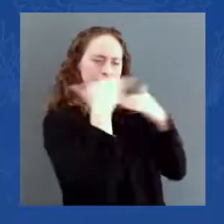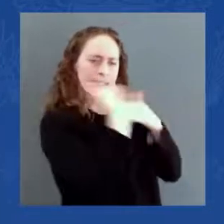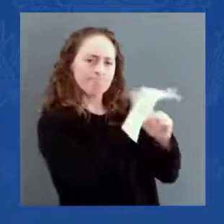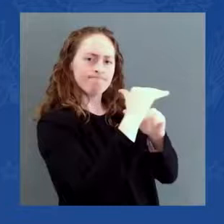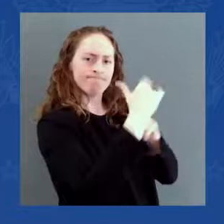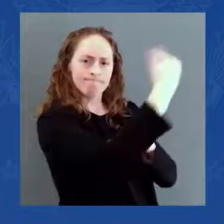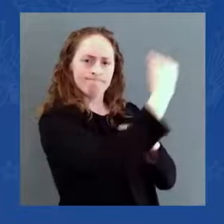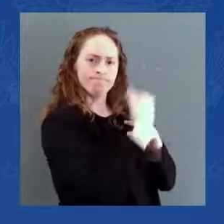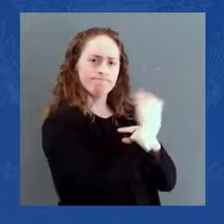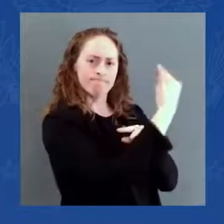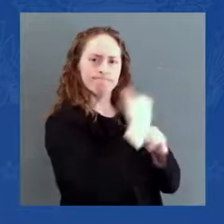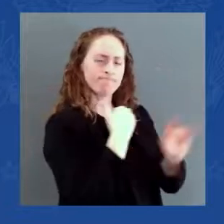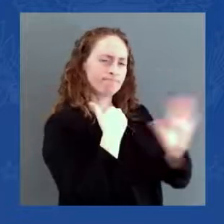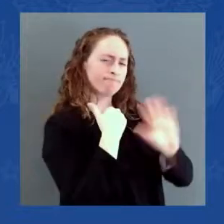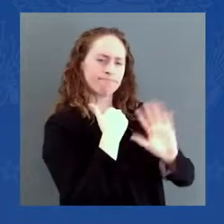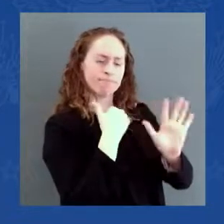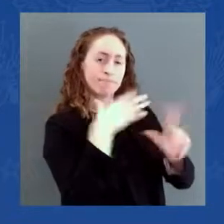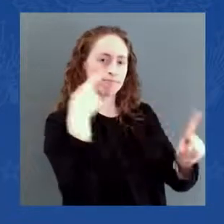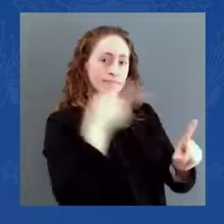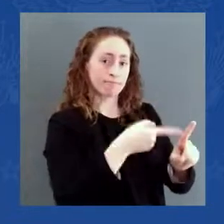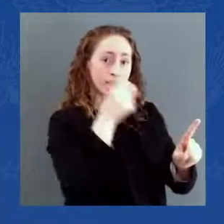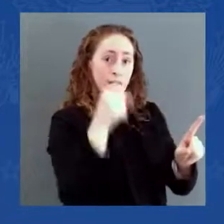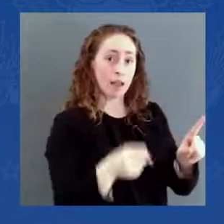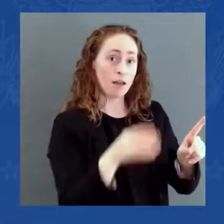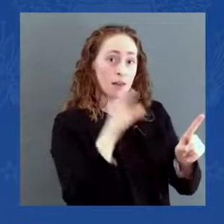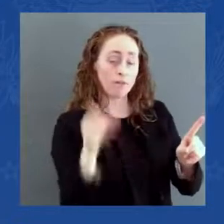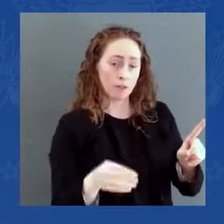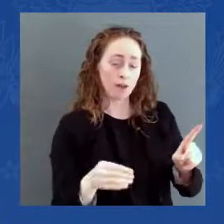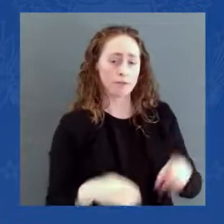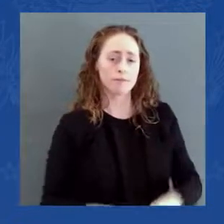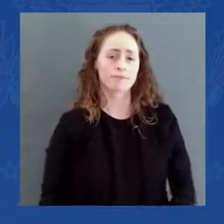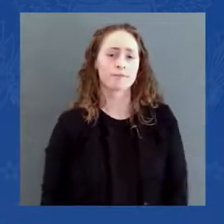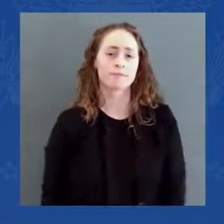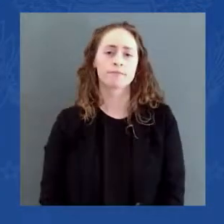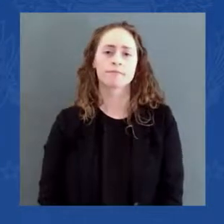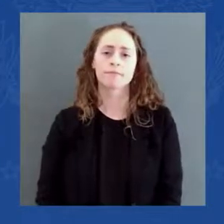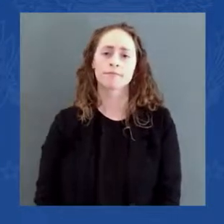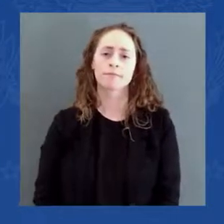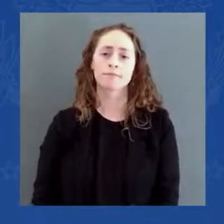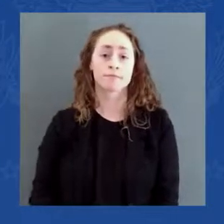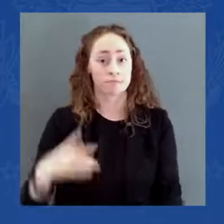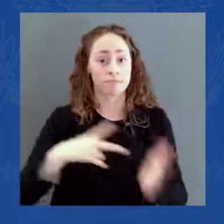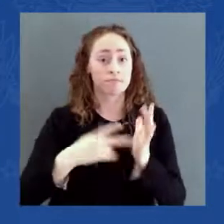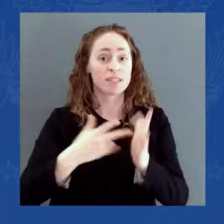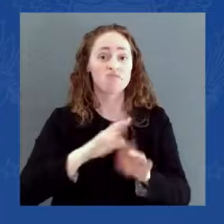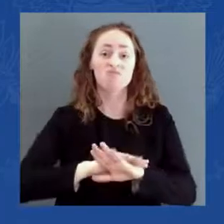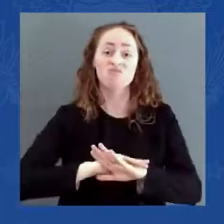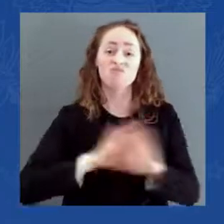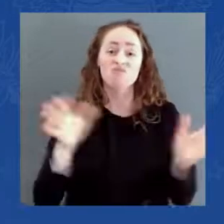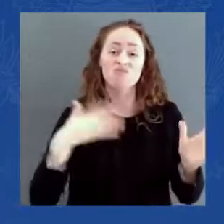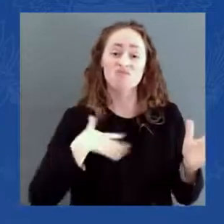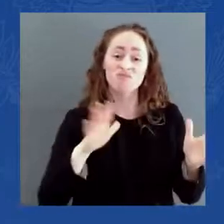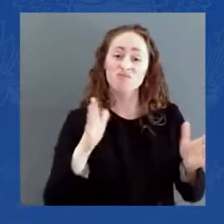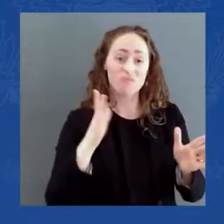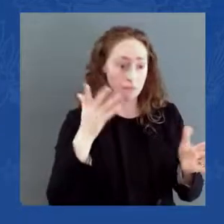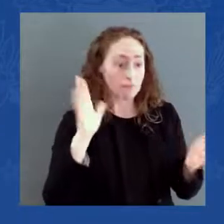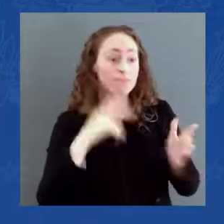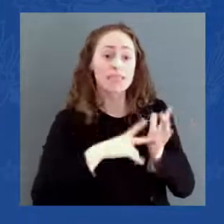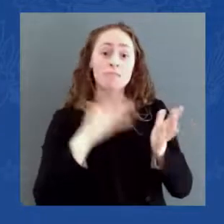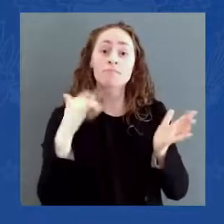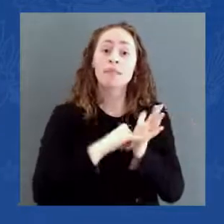it. But it does give us a little more time to take more precautions at home to